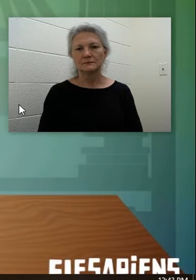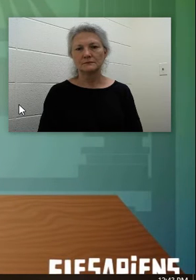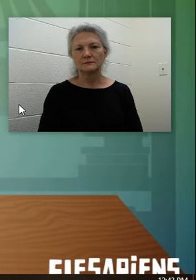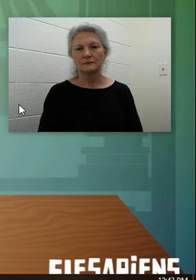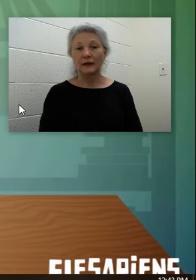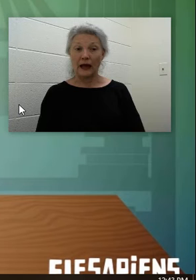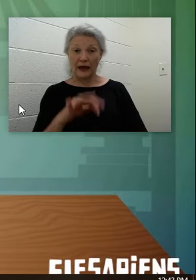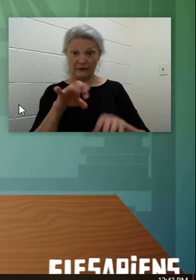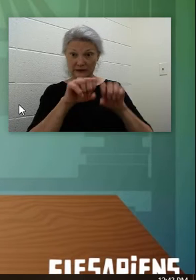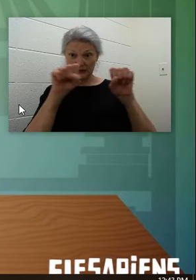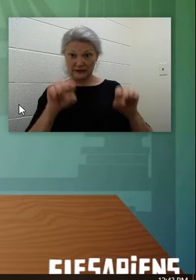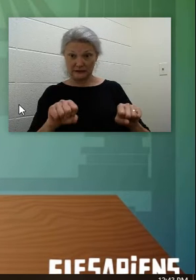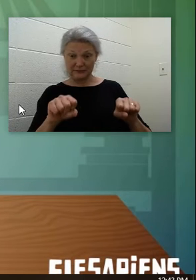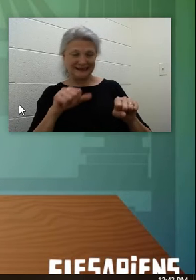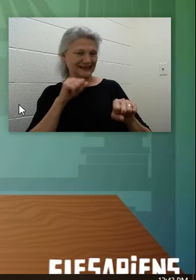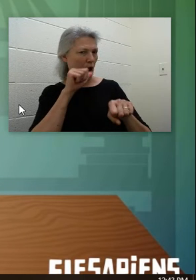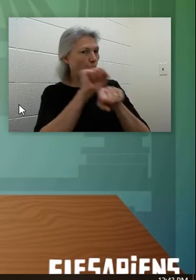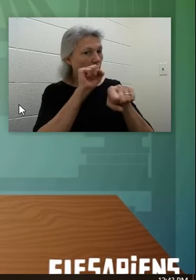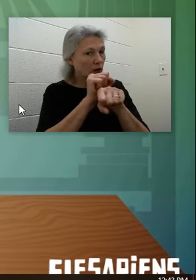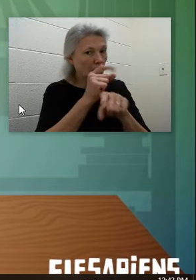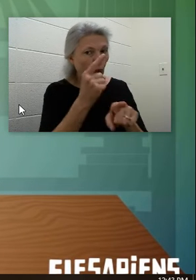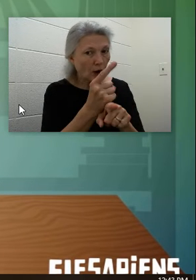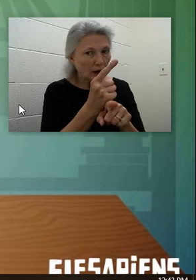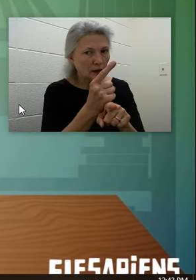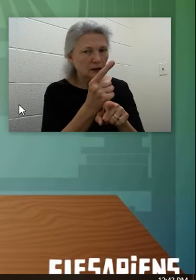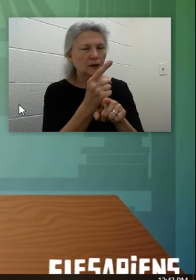And if a system does not work well...